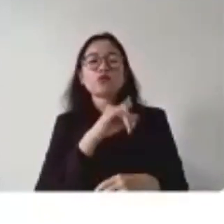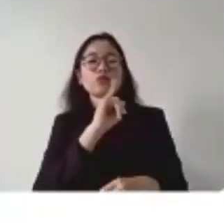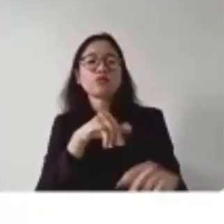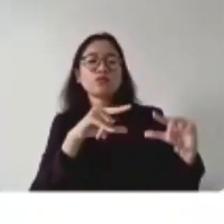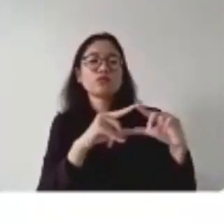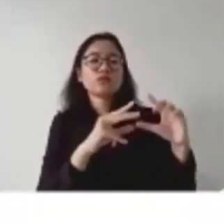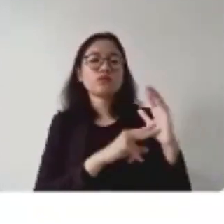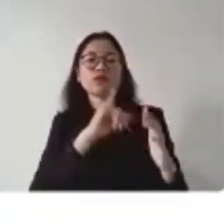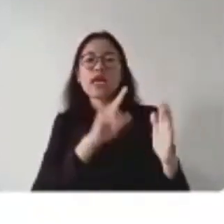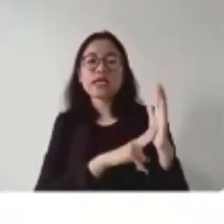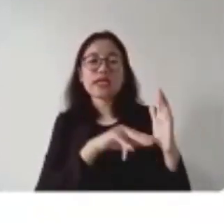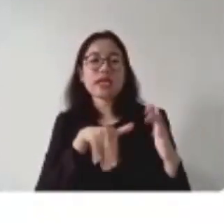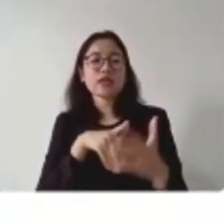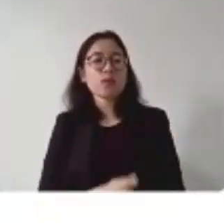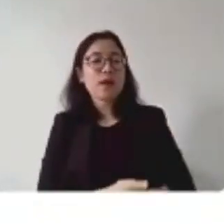prematurity,